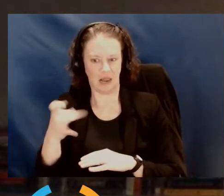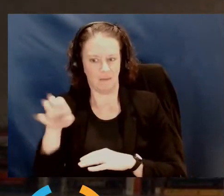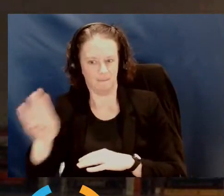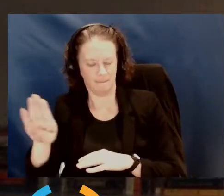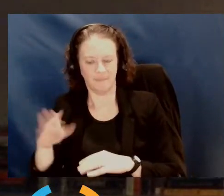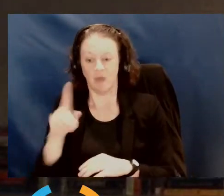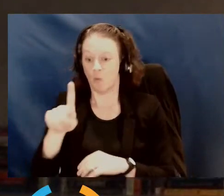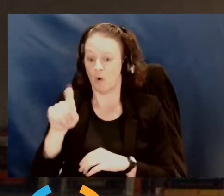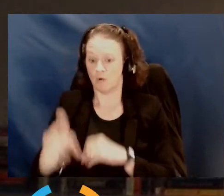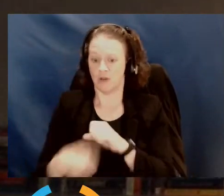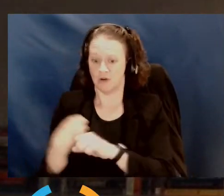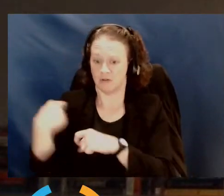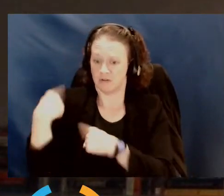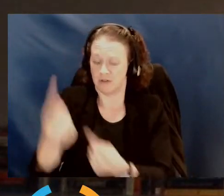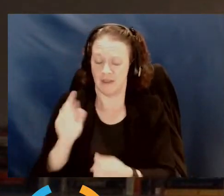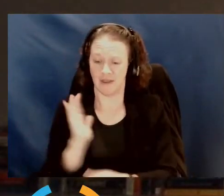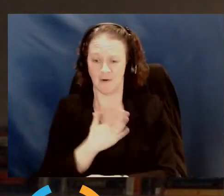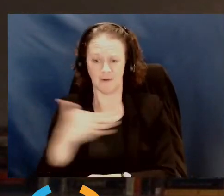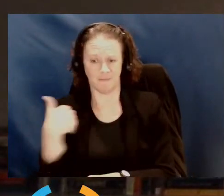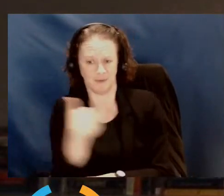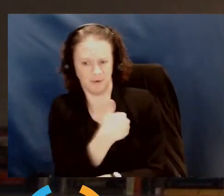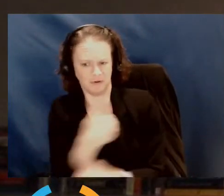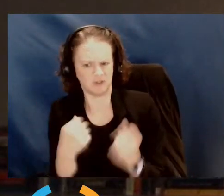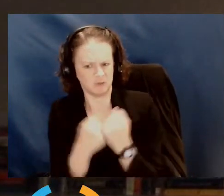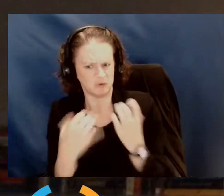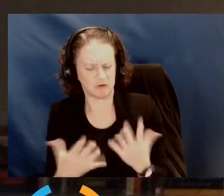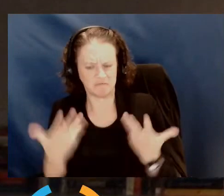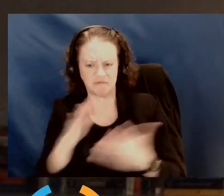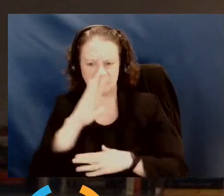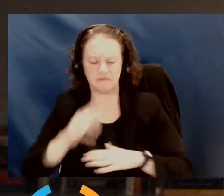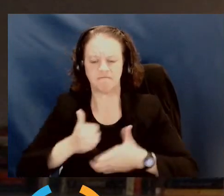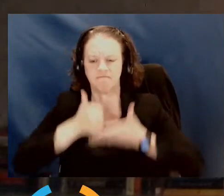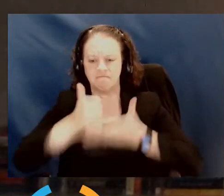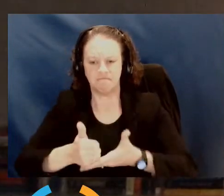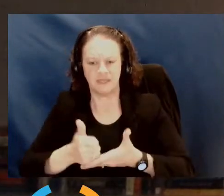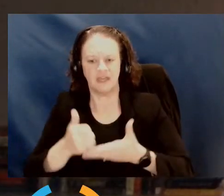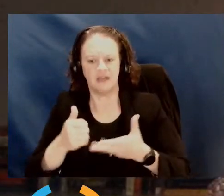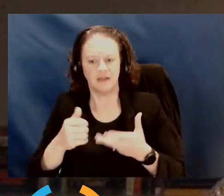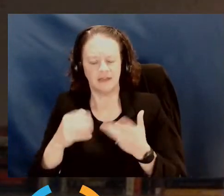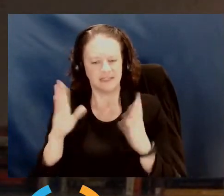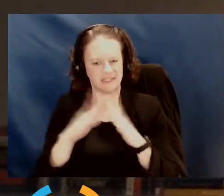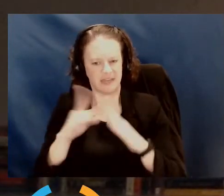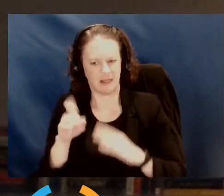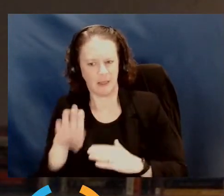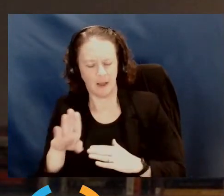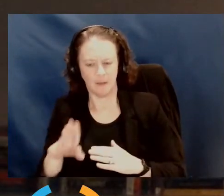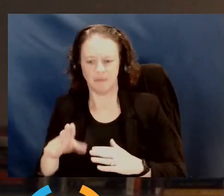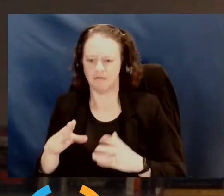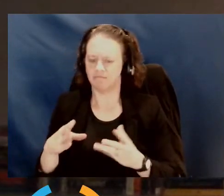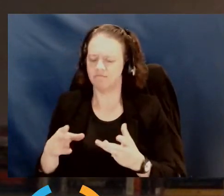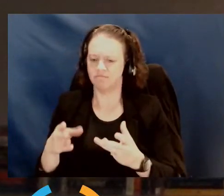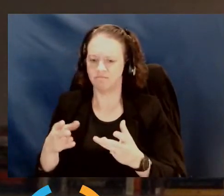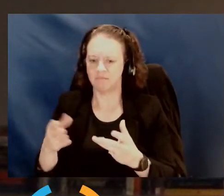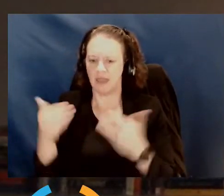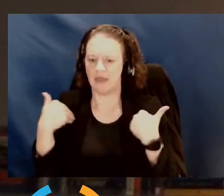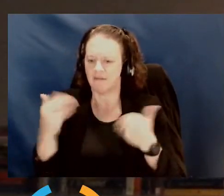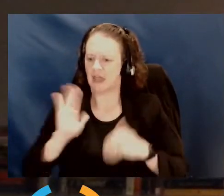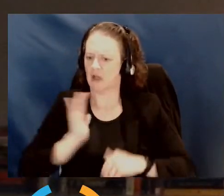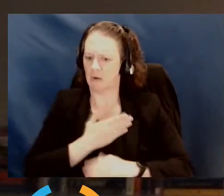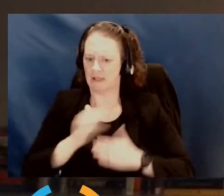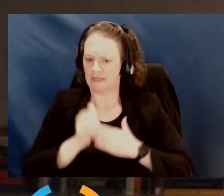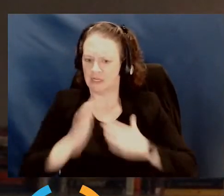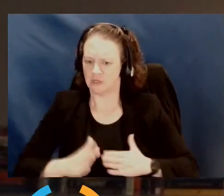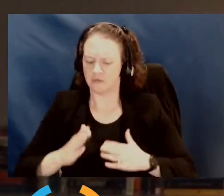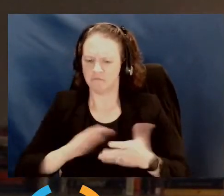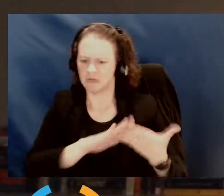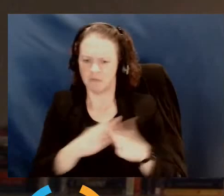and supporters have helped City Club hold Oregon leaders accountable. You can learn more about membership online